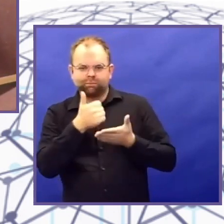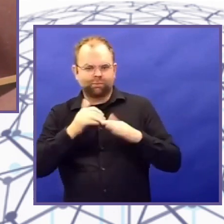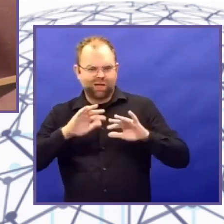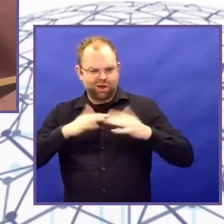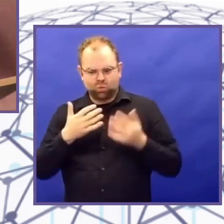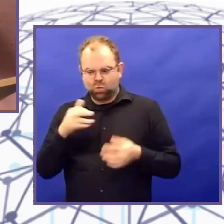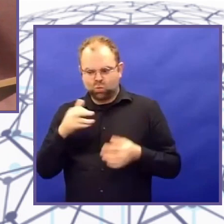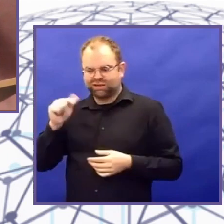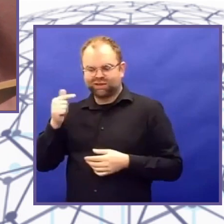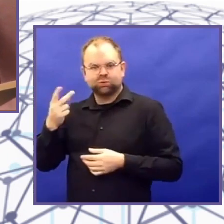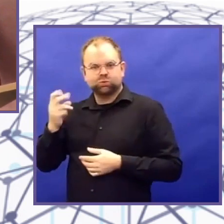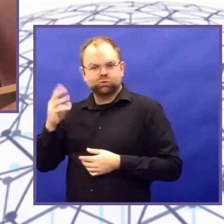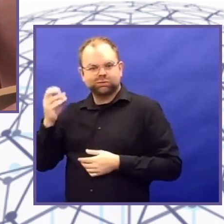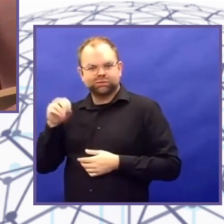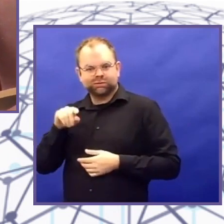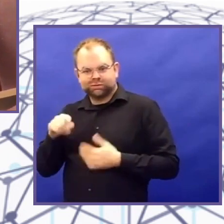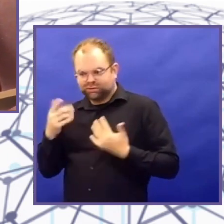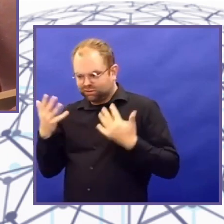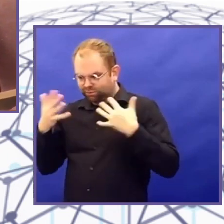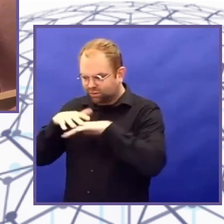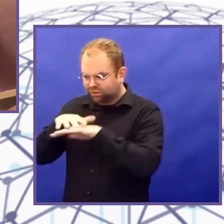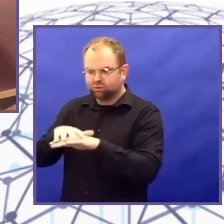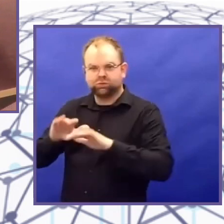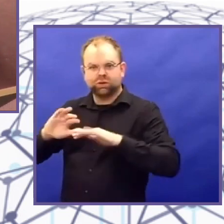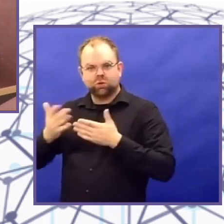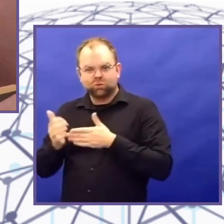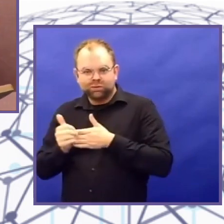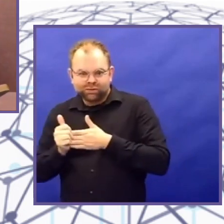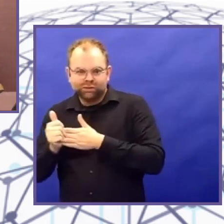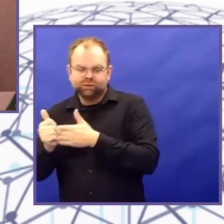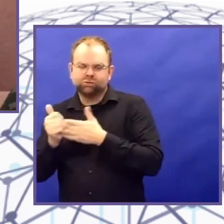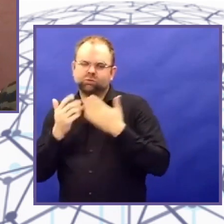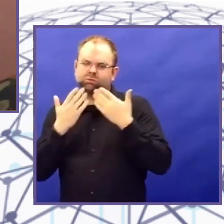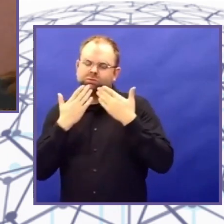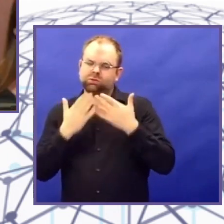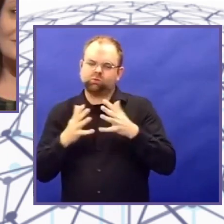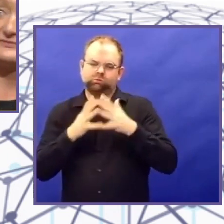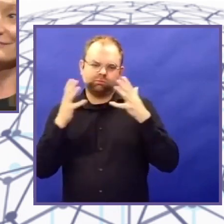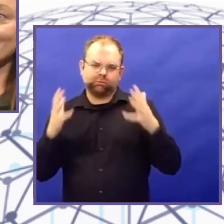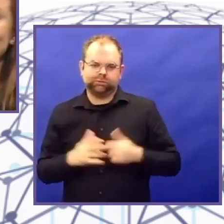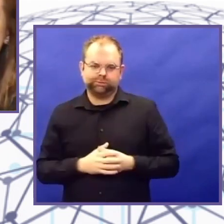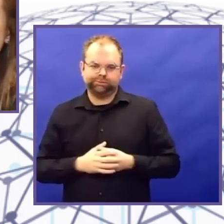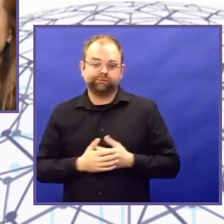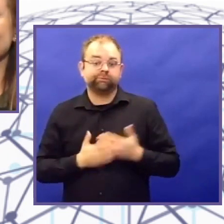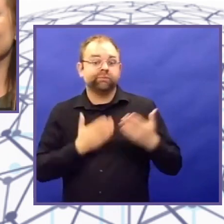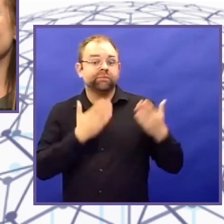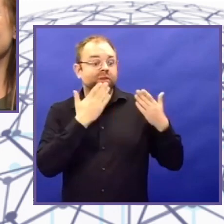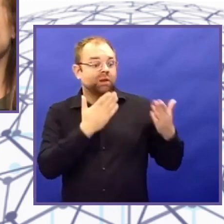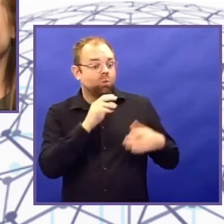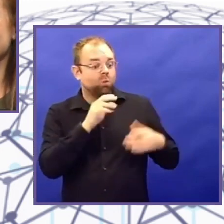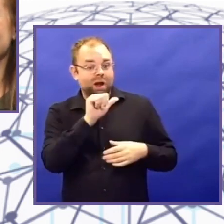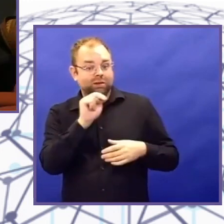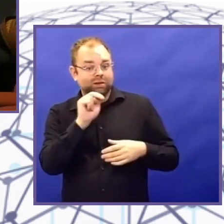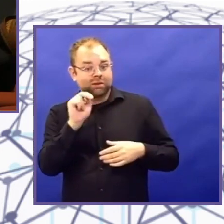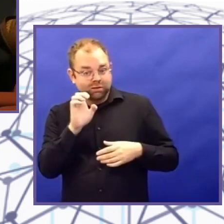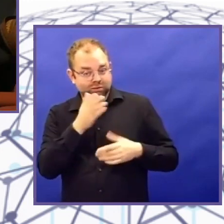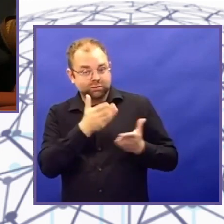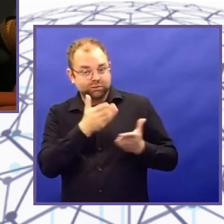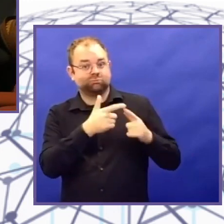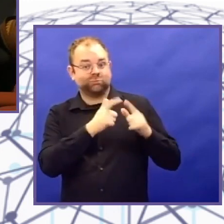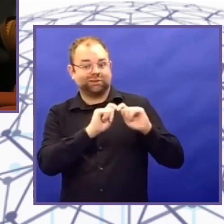Anne and the team, but especially today for setting up for what I want to share, and to Vicki, because you've kind